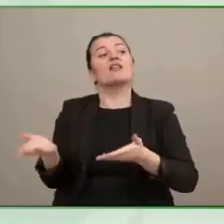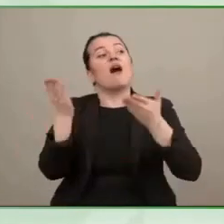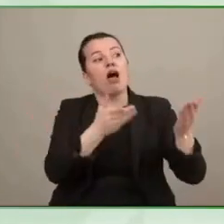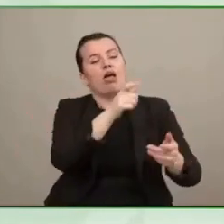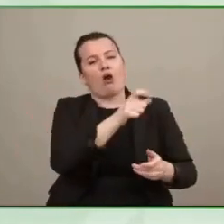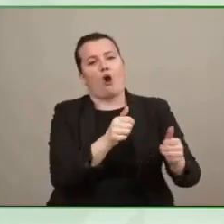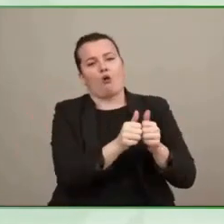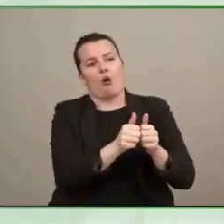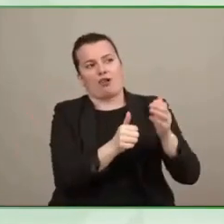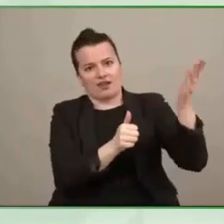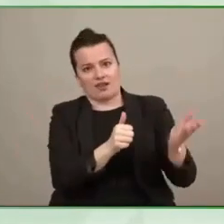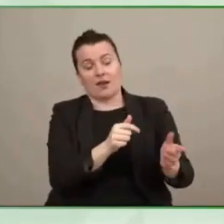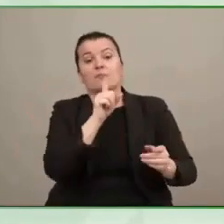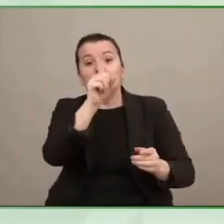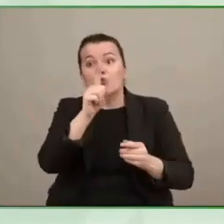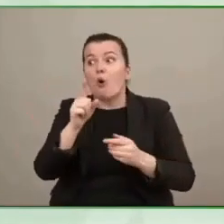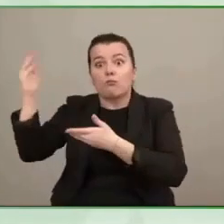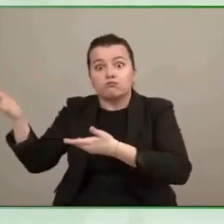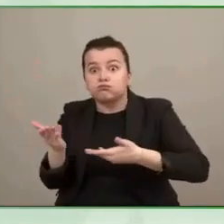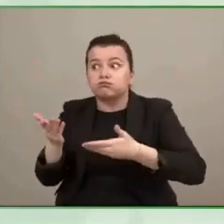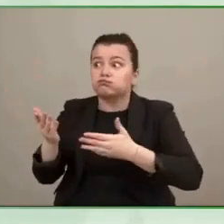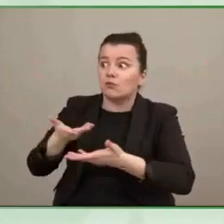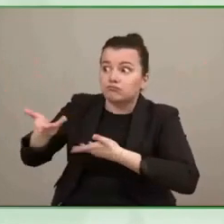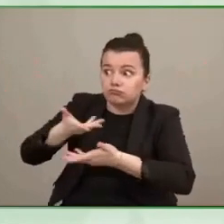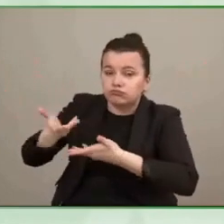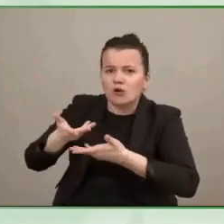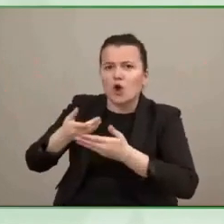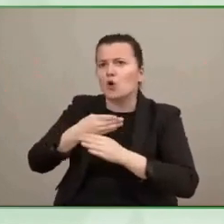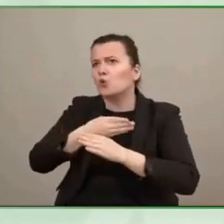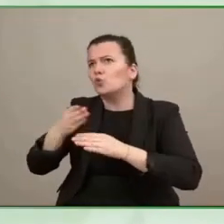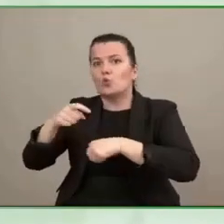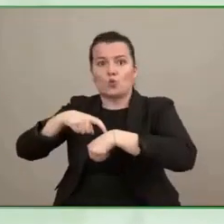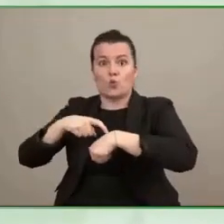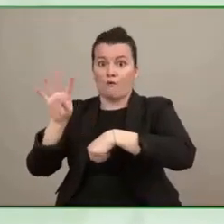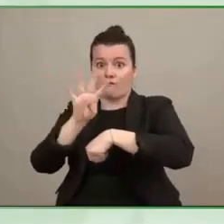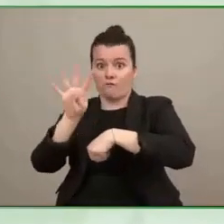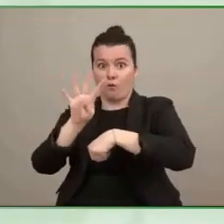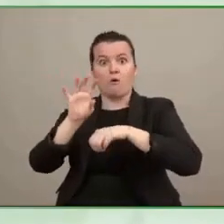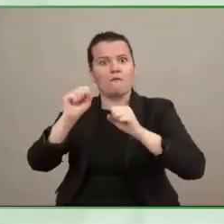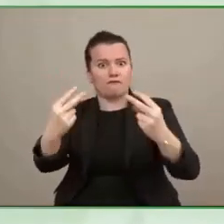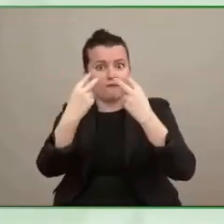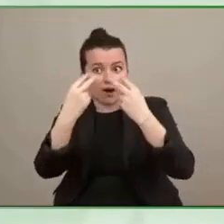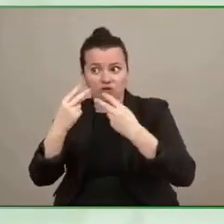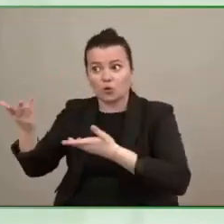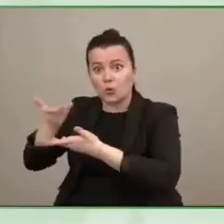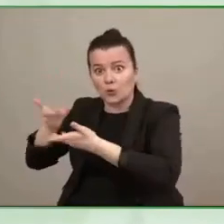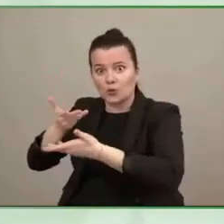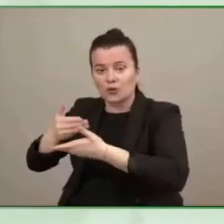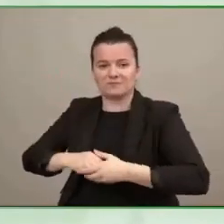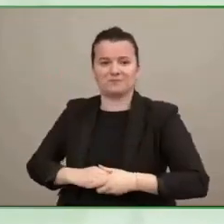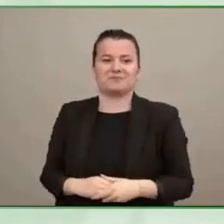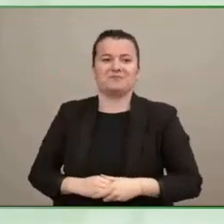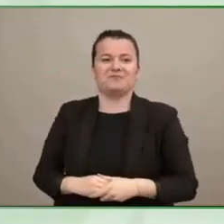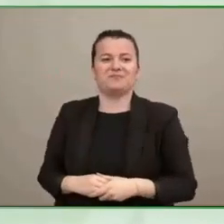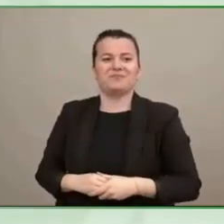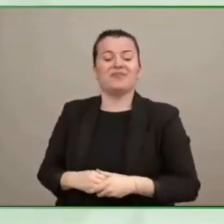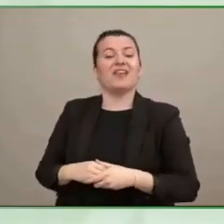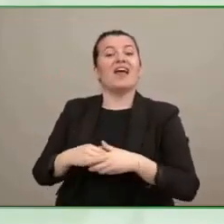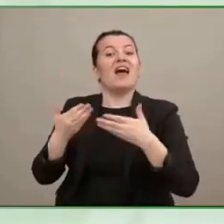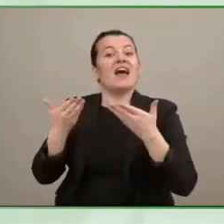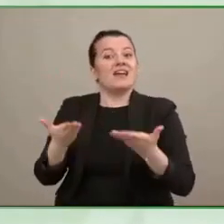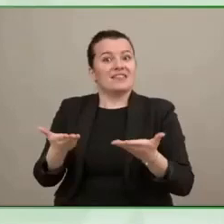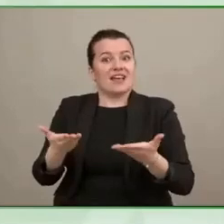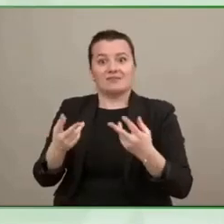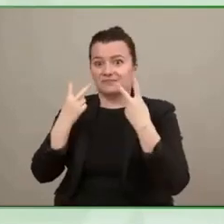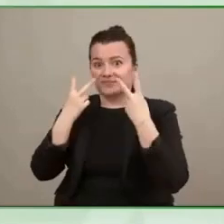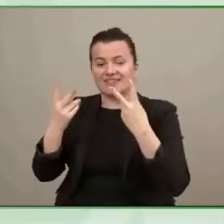this afternoon. We are in war times again, this time near Europe, but